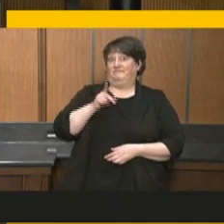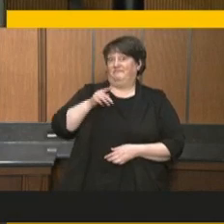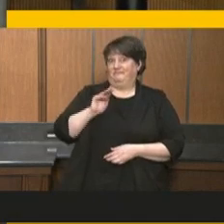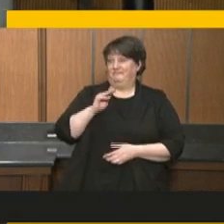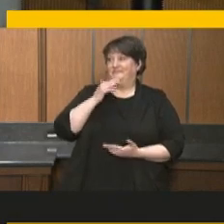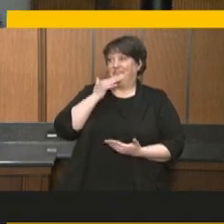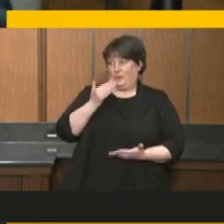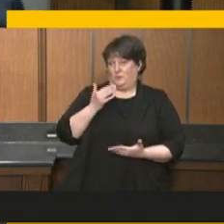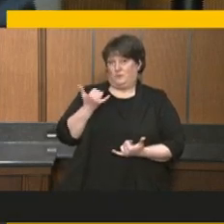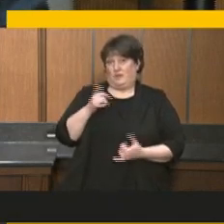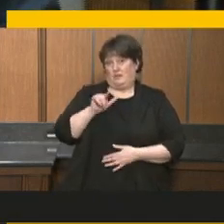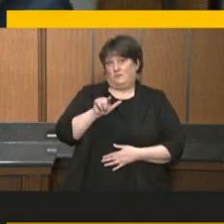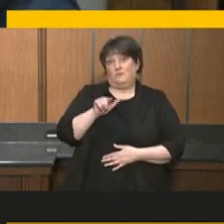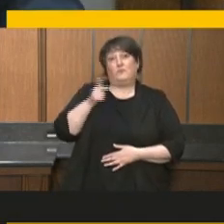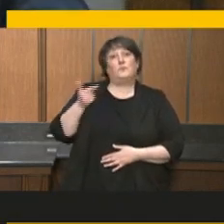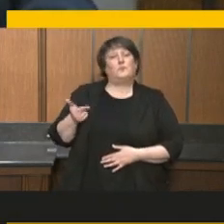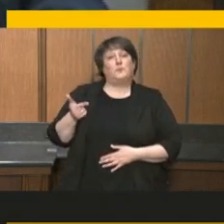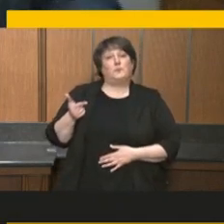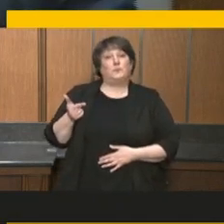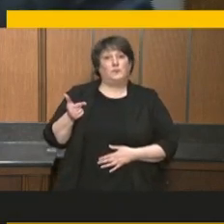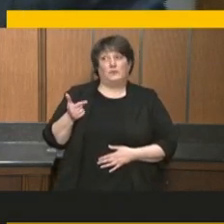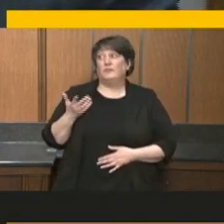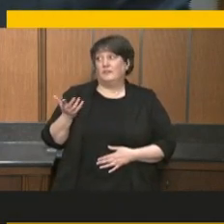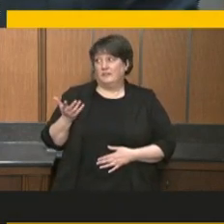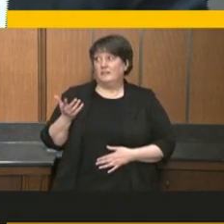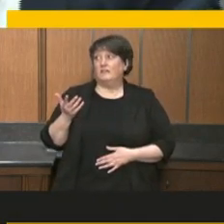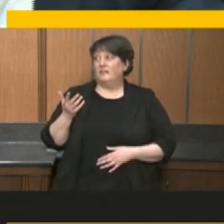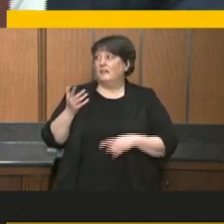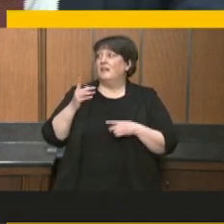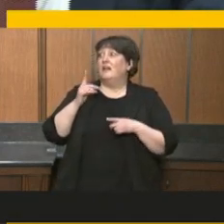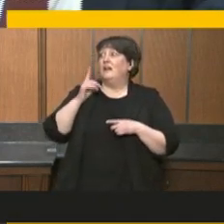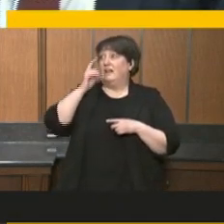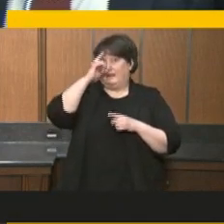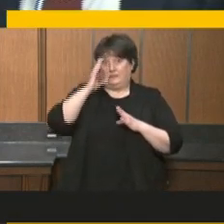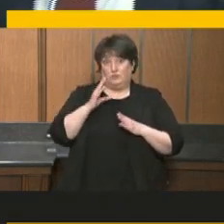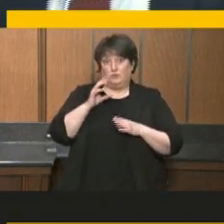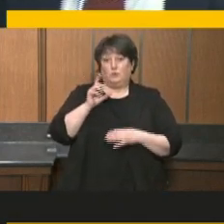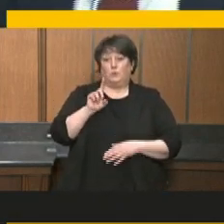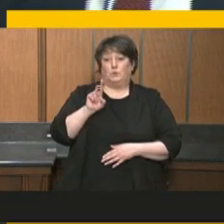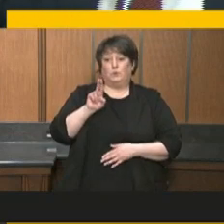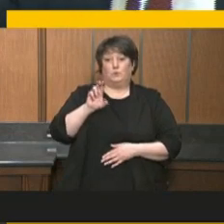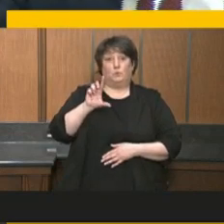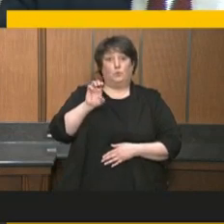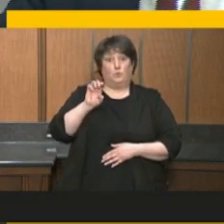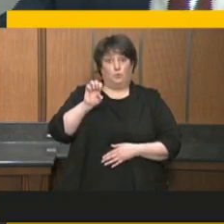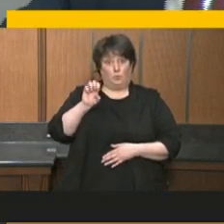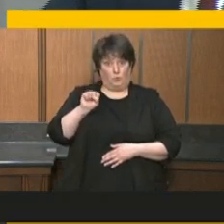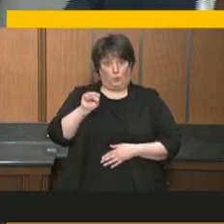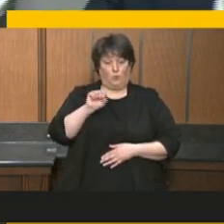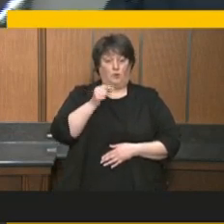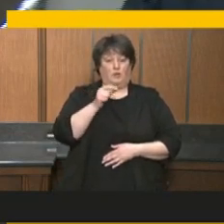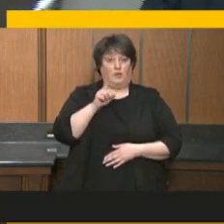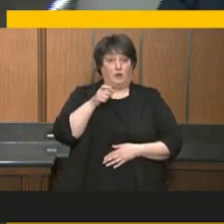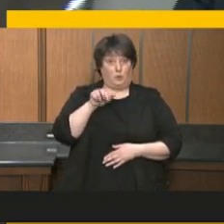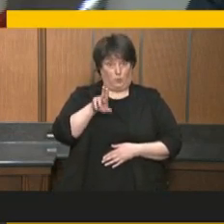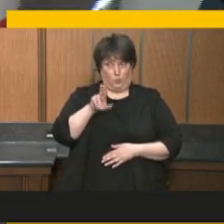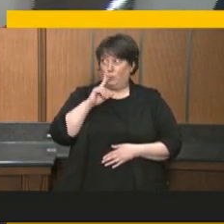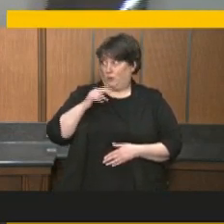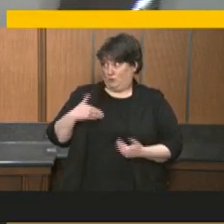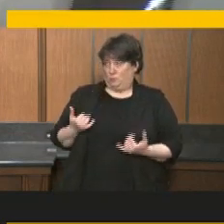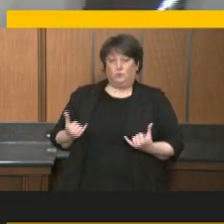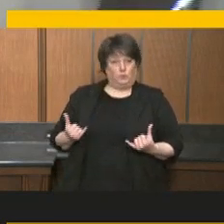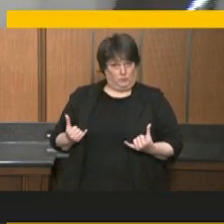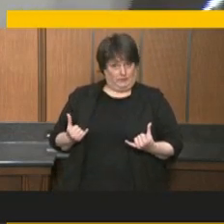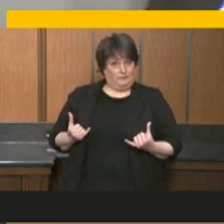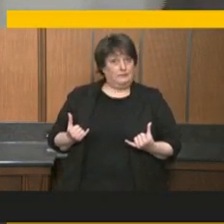Pablo. And obviously, Ministers Duclos and Garneau are also available, or rather, are also with us. And